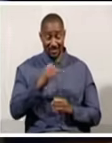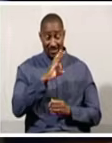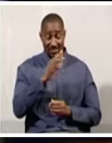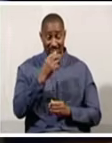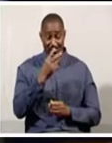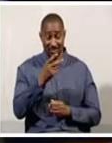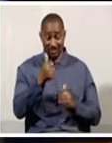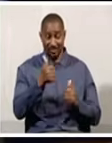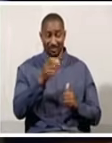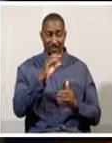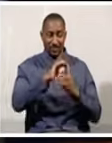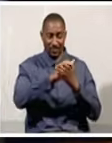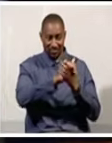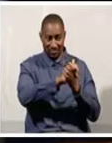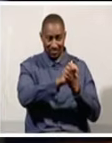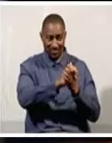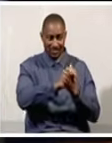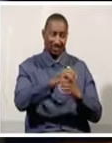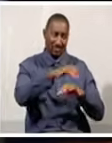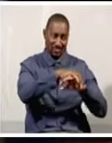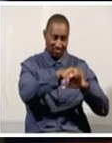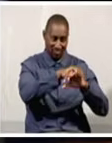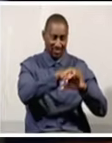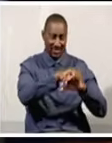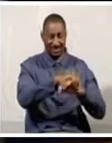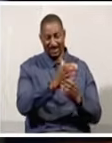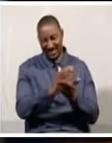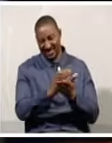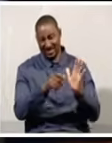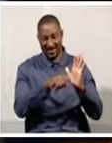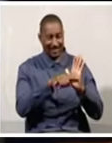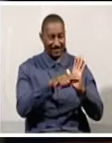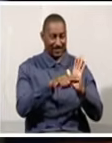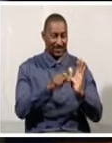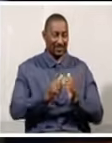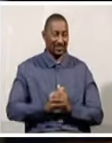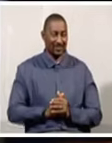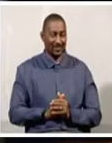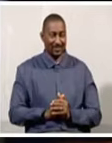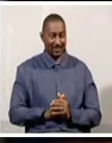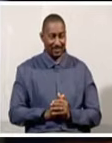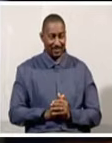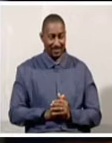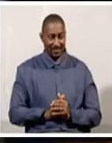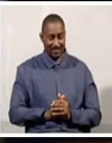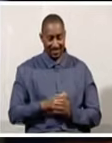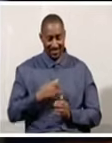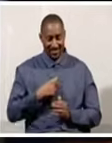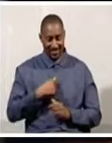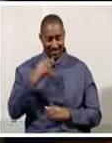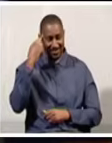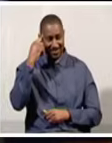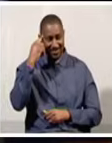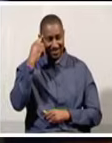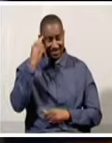also somewhat touching on the negatives. And in regards to that, I also felt perhaps